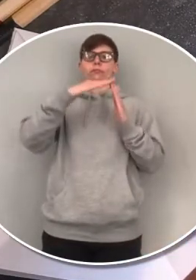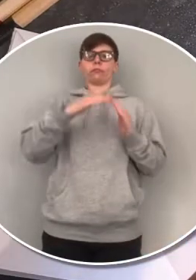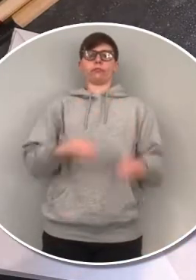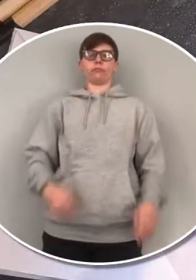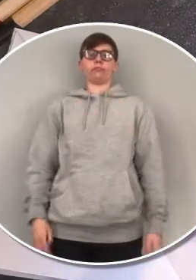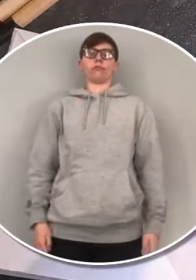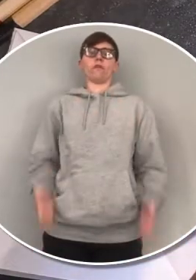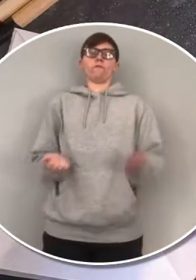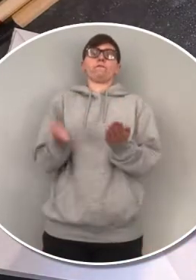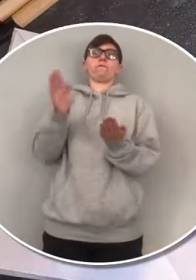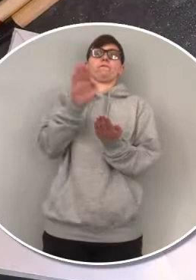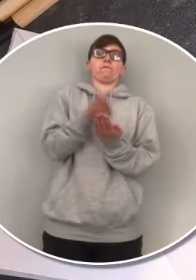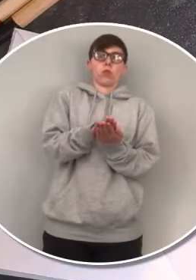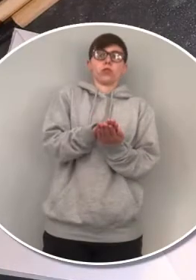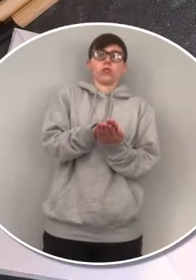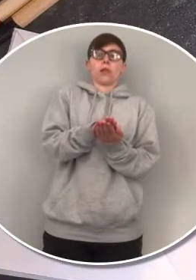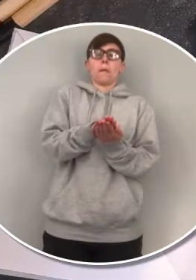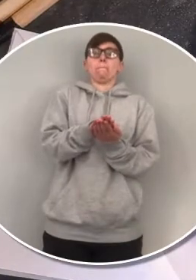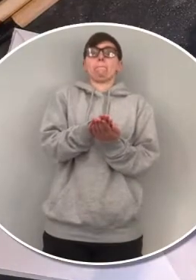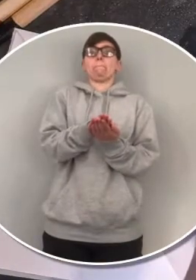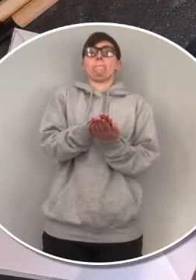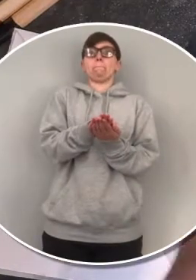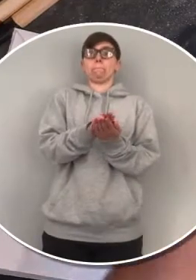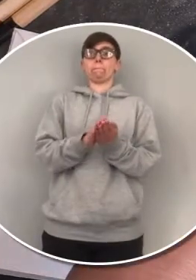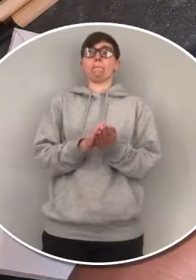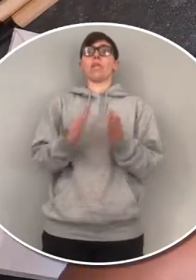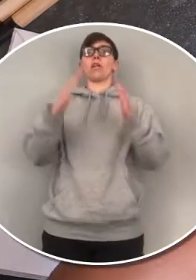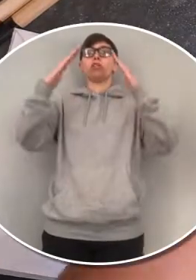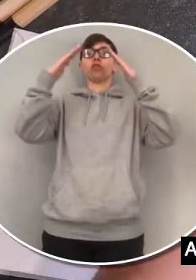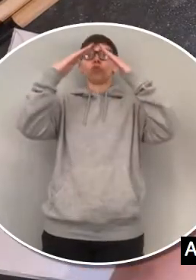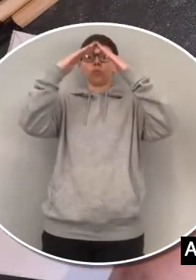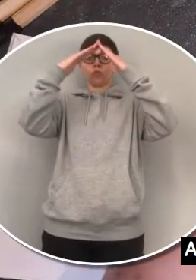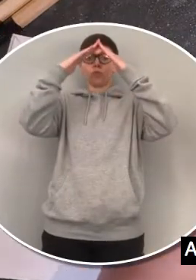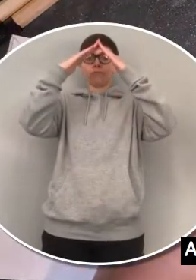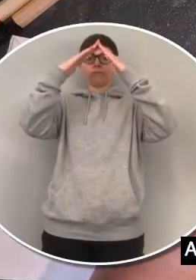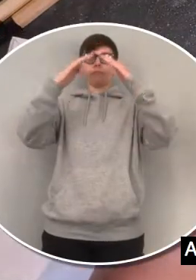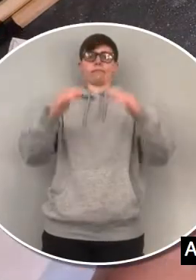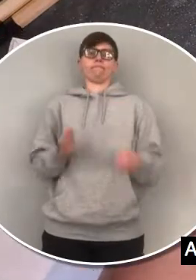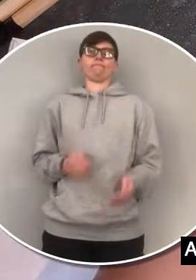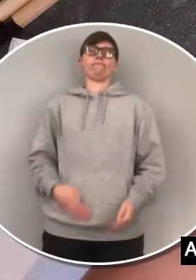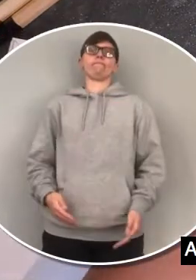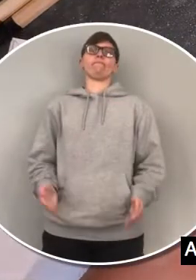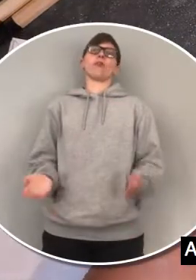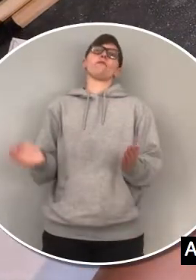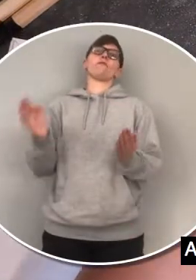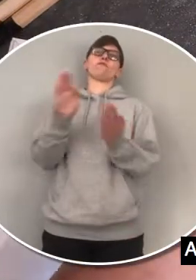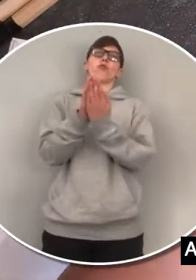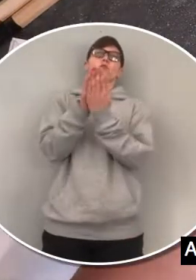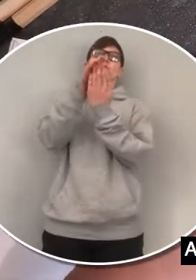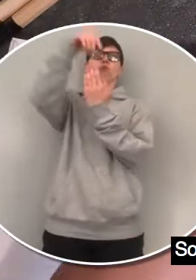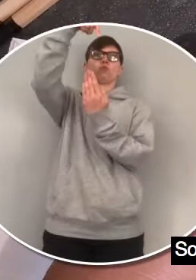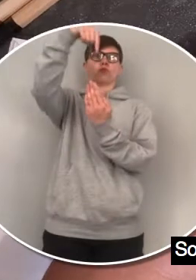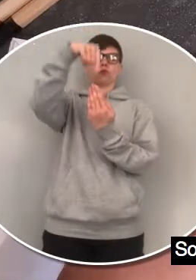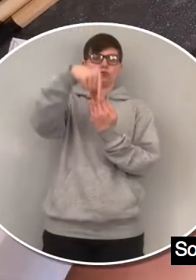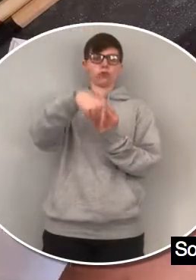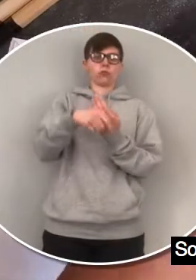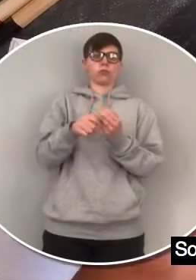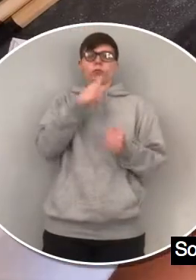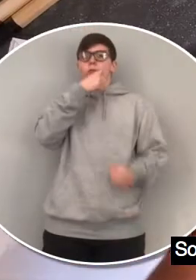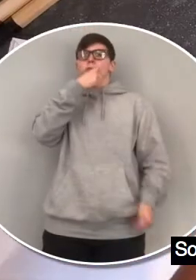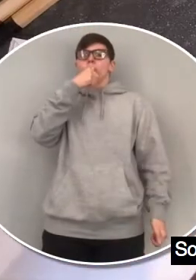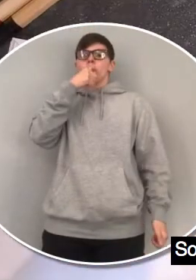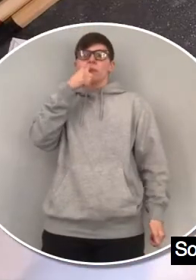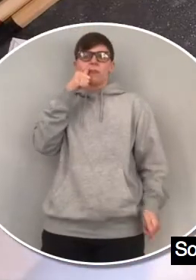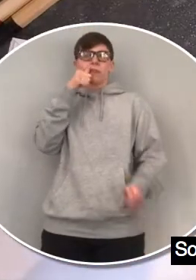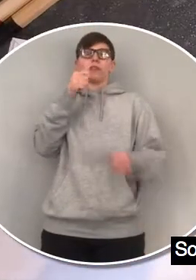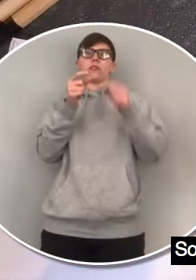nice fold. So we've got this nice line all the way down the middle. And we need to do the same with the other corner. So that needs to be